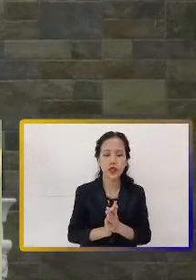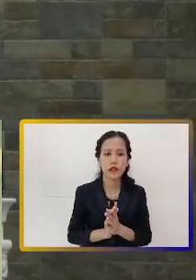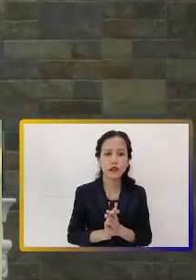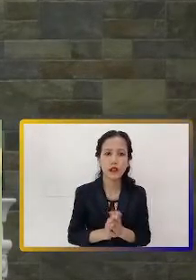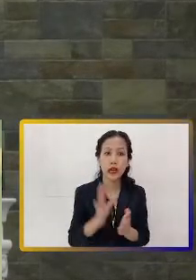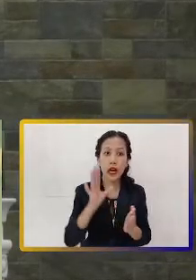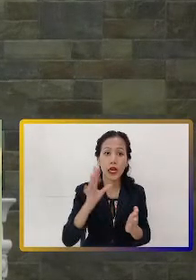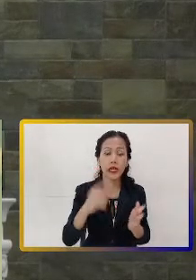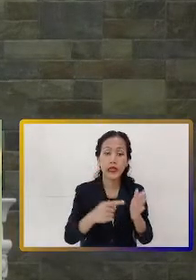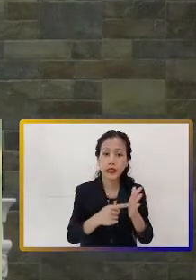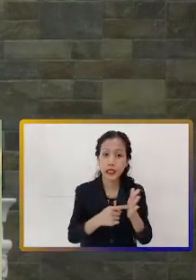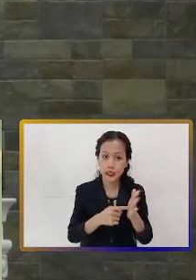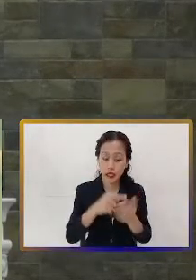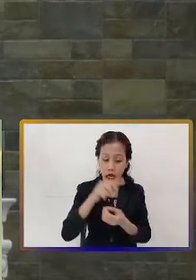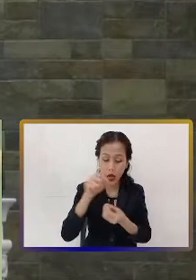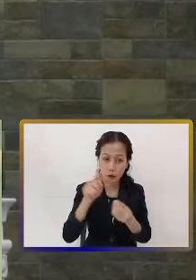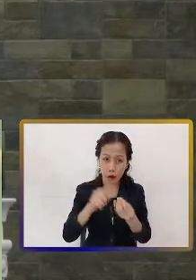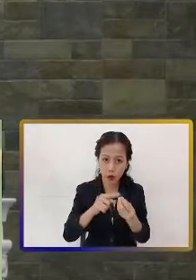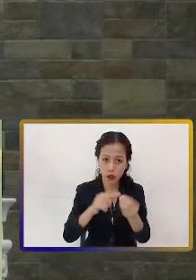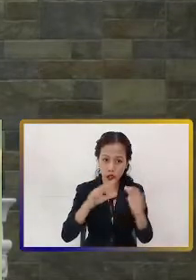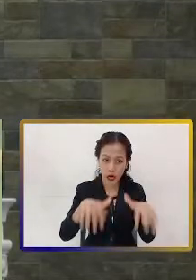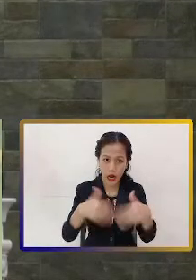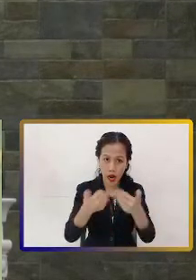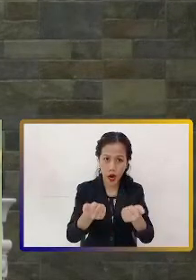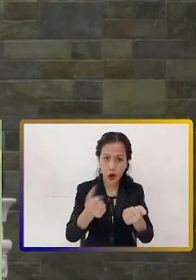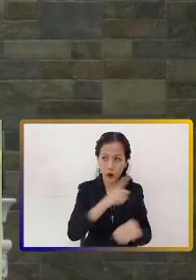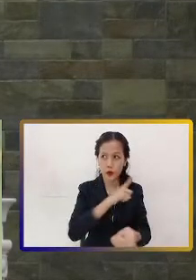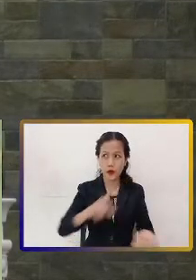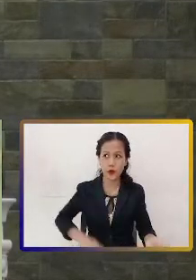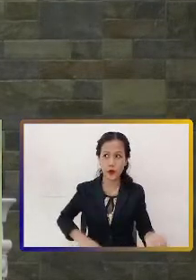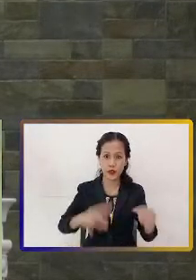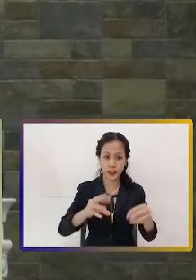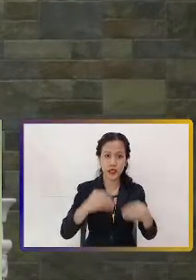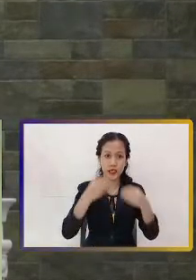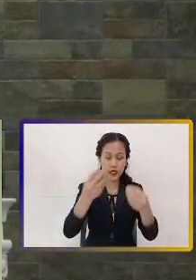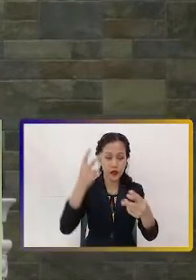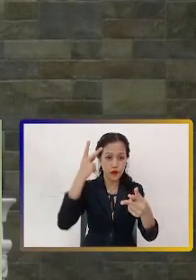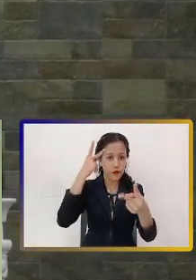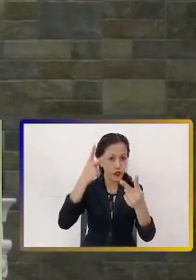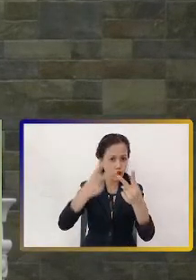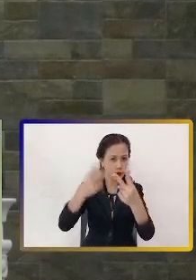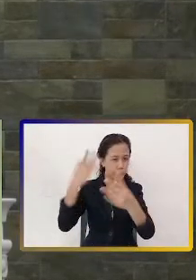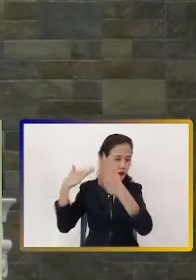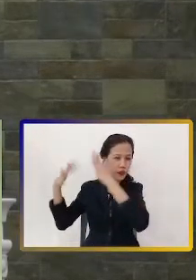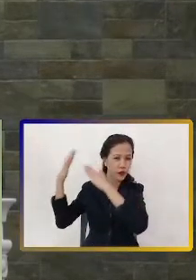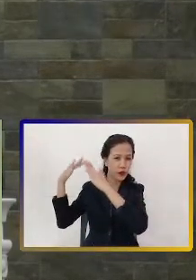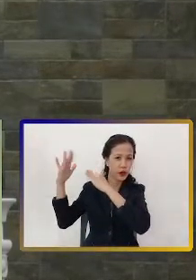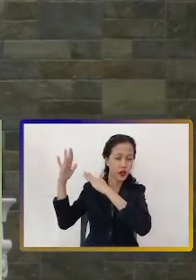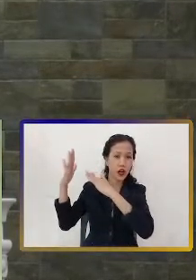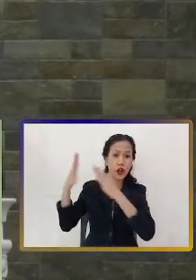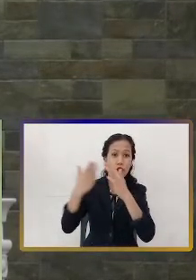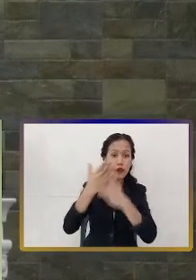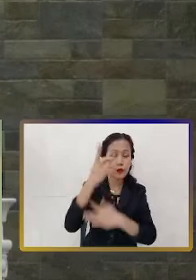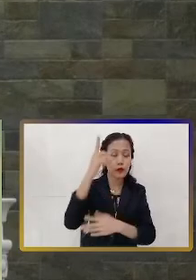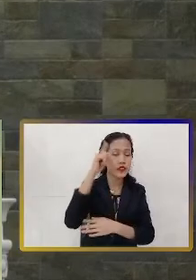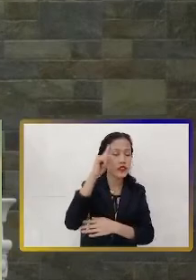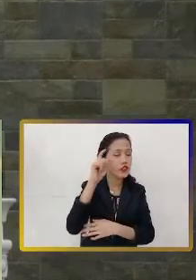the Lord gave the visions back in the old days. No? Sa pamamagitan ng mga dream nung